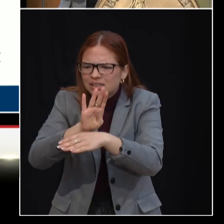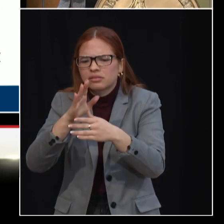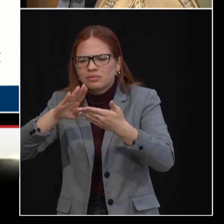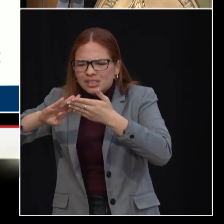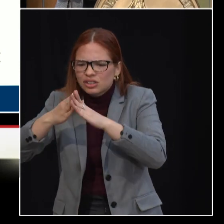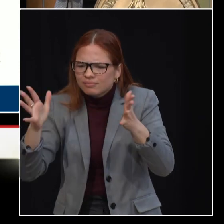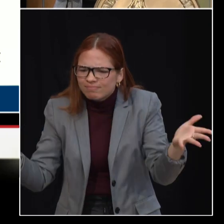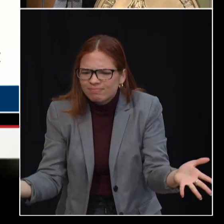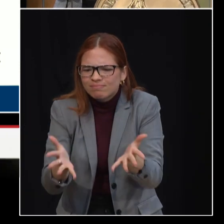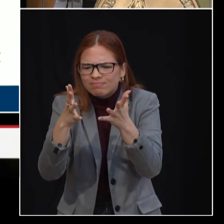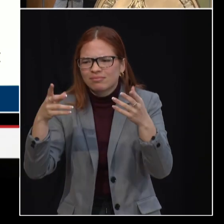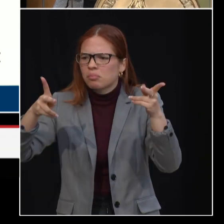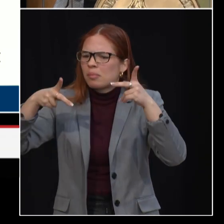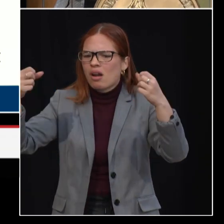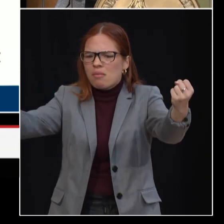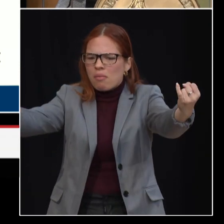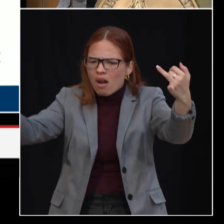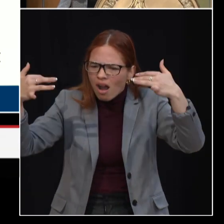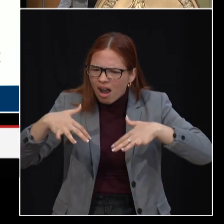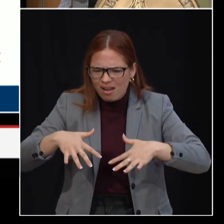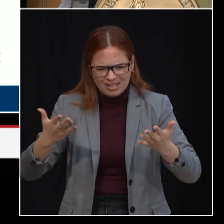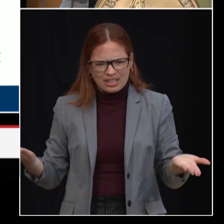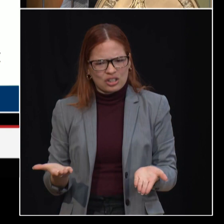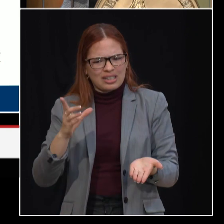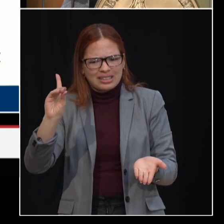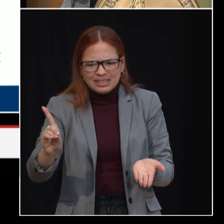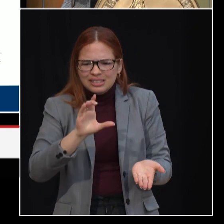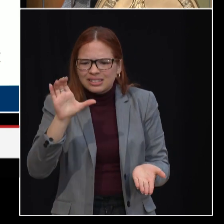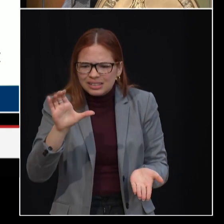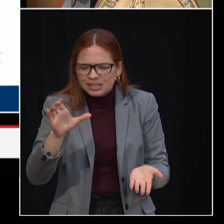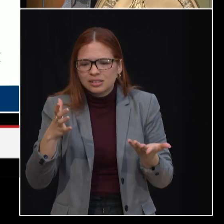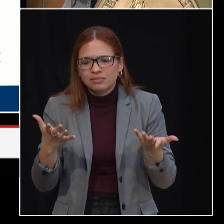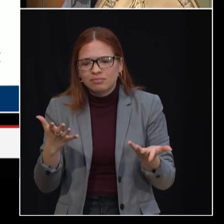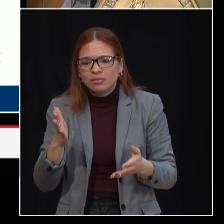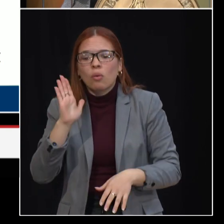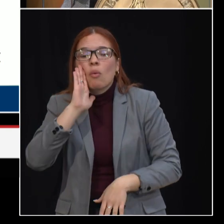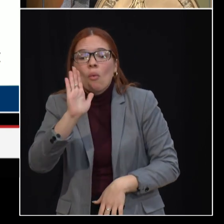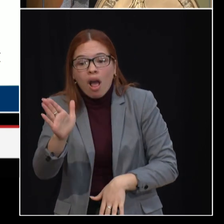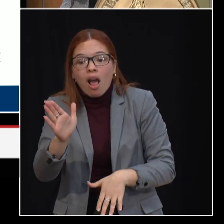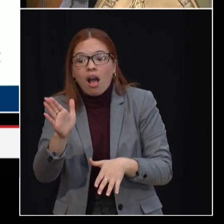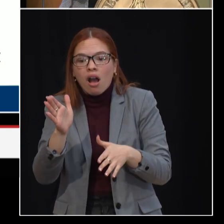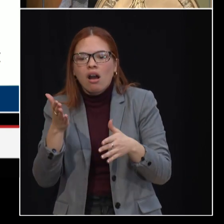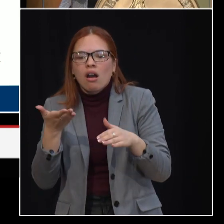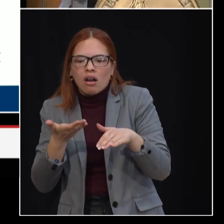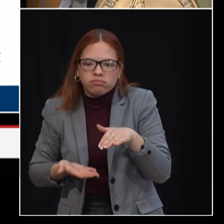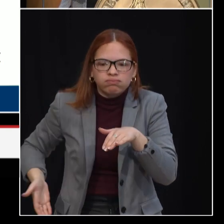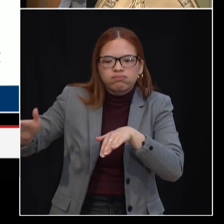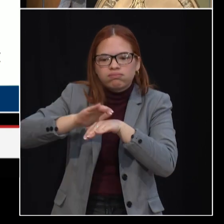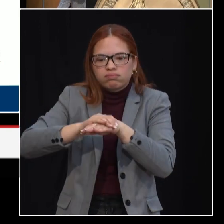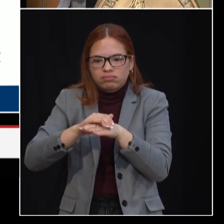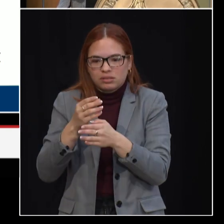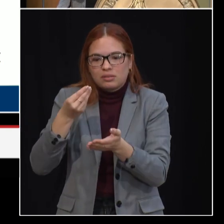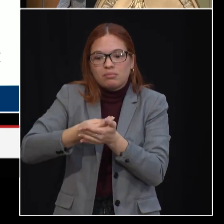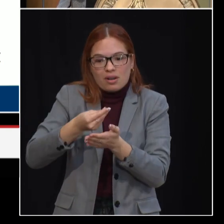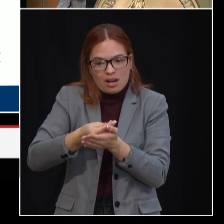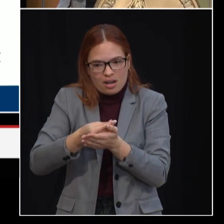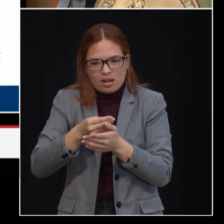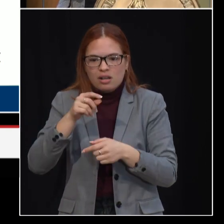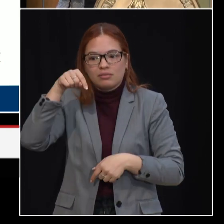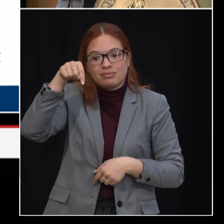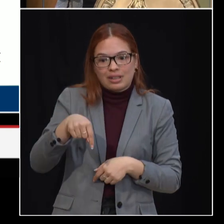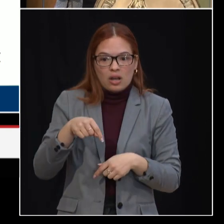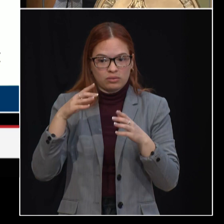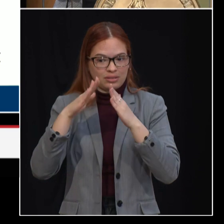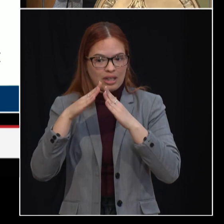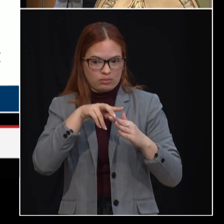generate buzz that will increase downtown revenue. We all know the power of working together collaboratively,